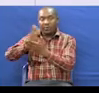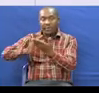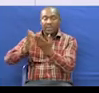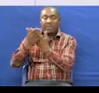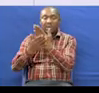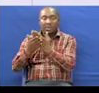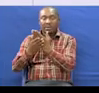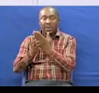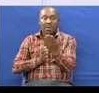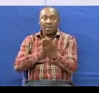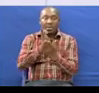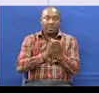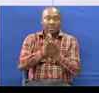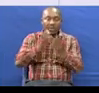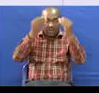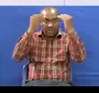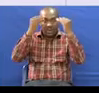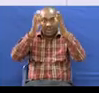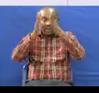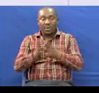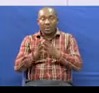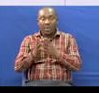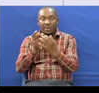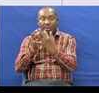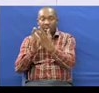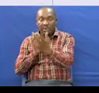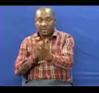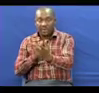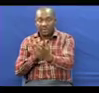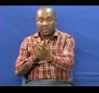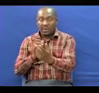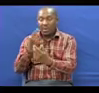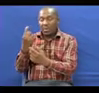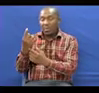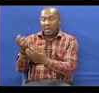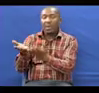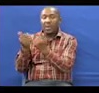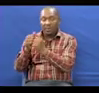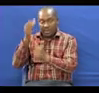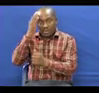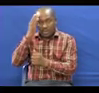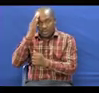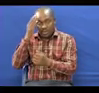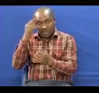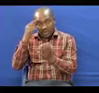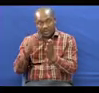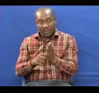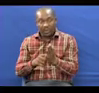size of a certain countries. For example, through studying of human populations, someone may know the population size